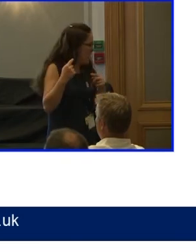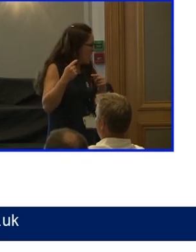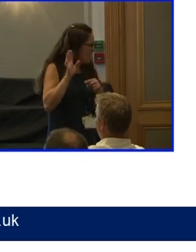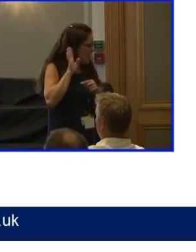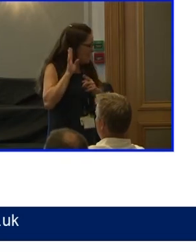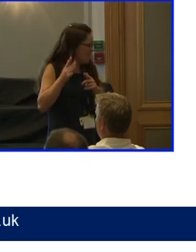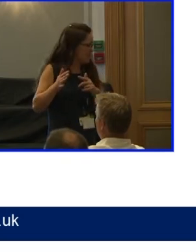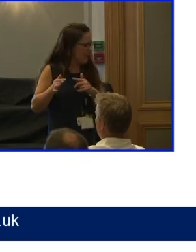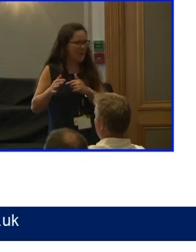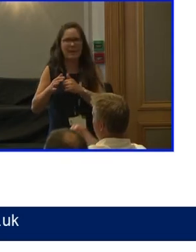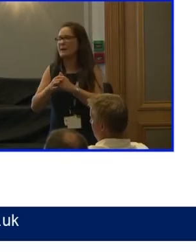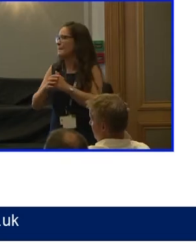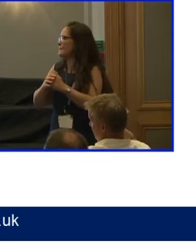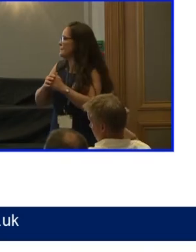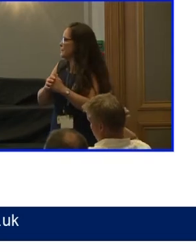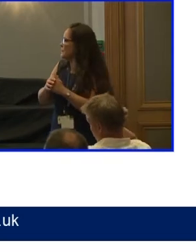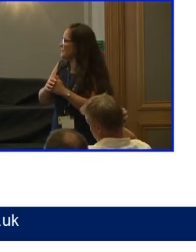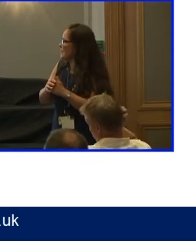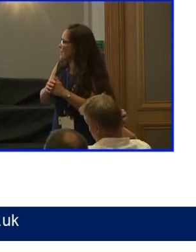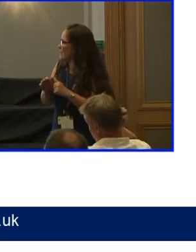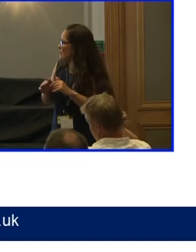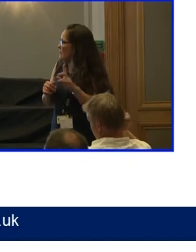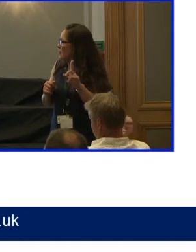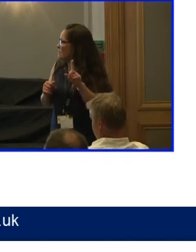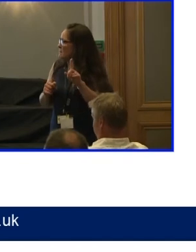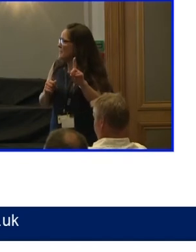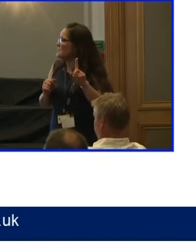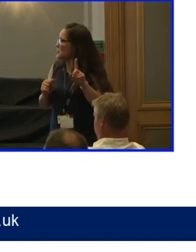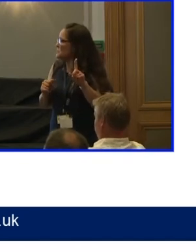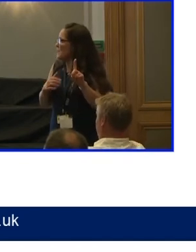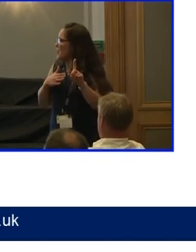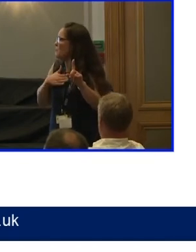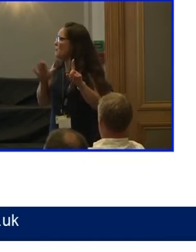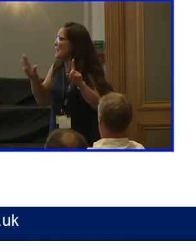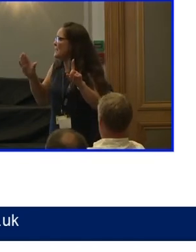was an early phase study, and also a first in human, using human retinal...